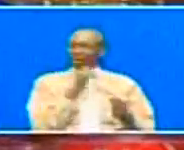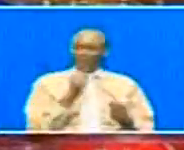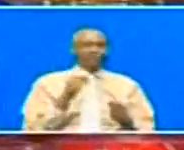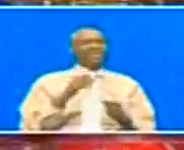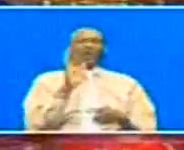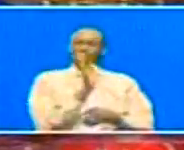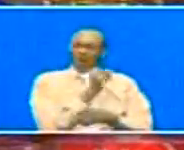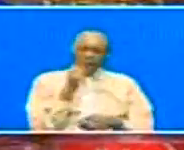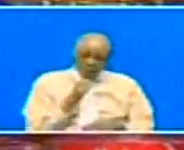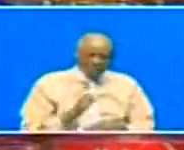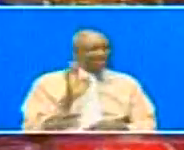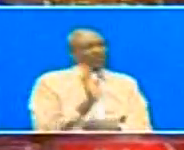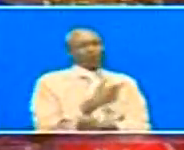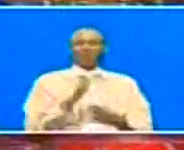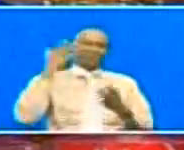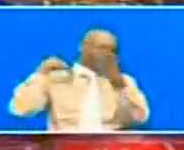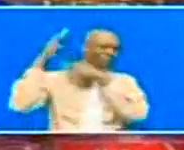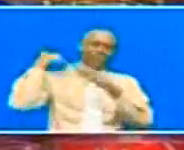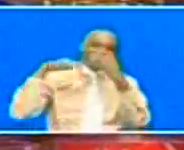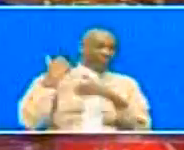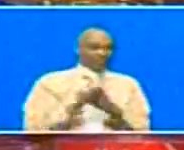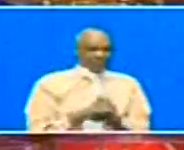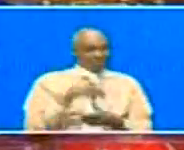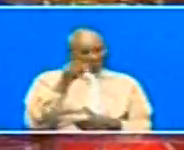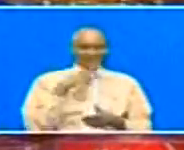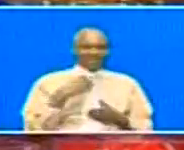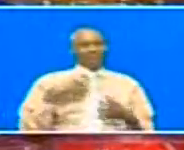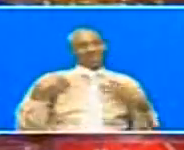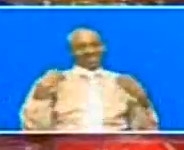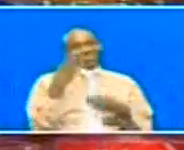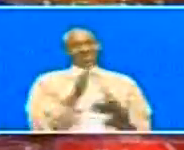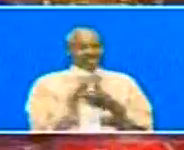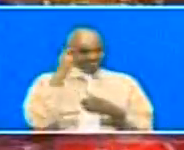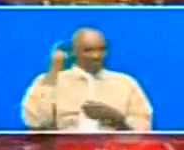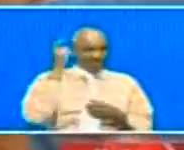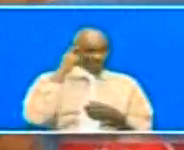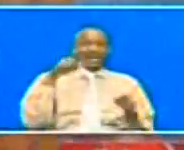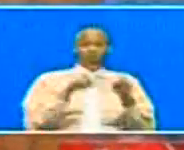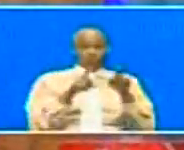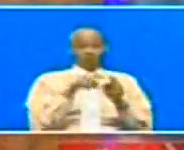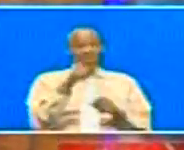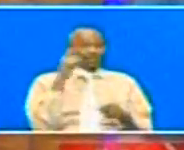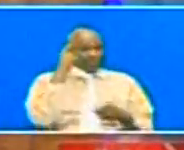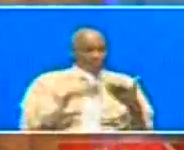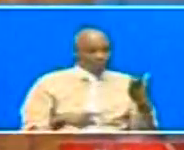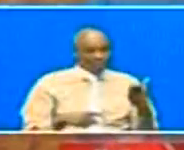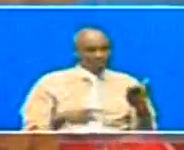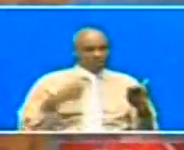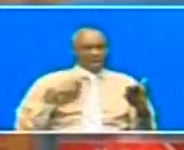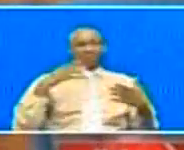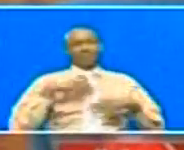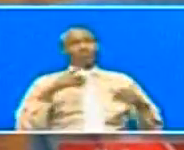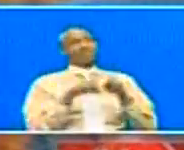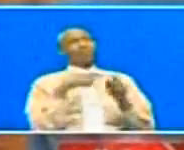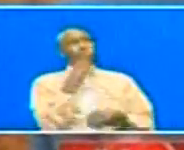Take a chance. You? Yeah. Those were great songs then. Yeah, they were. And then, of course, there were now, you know, people